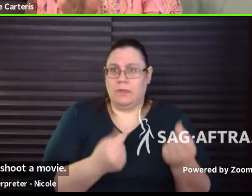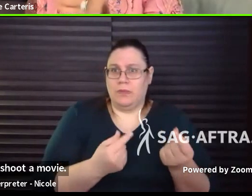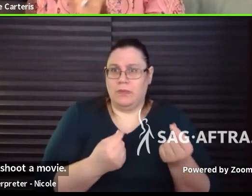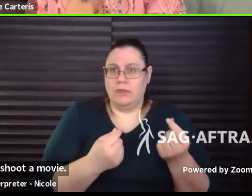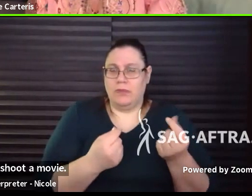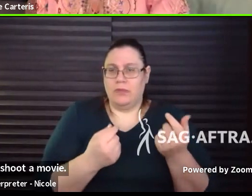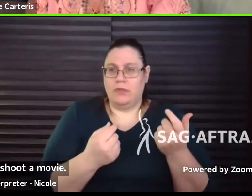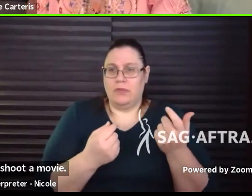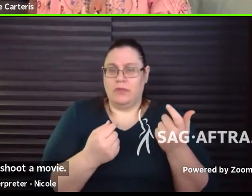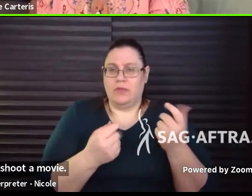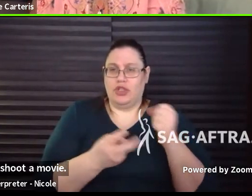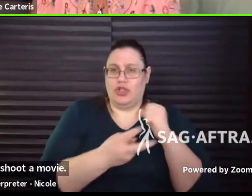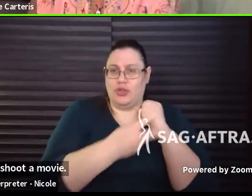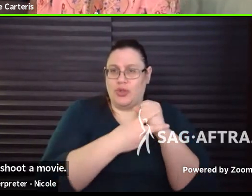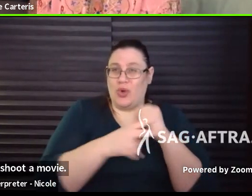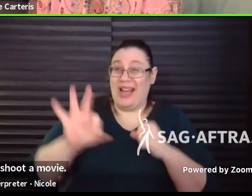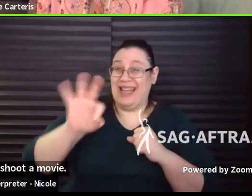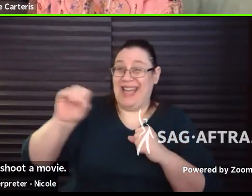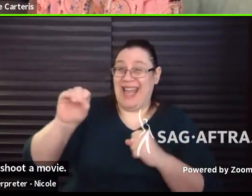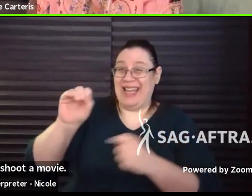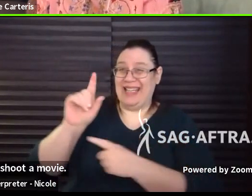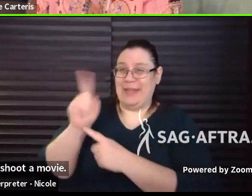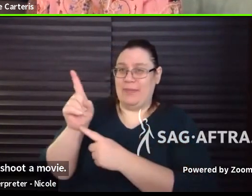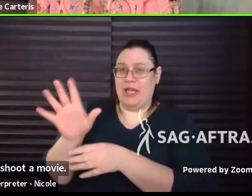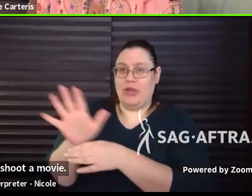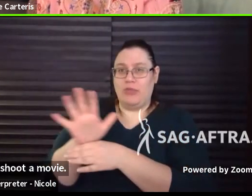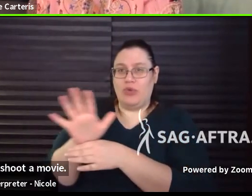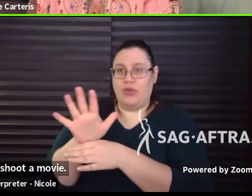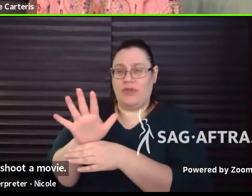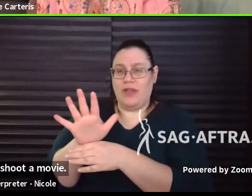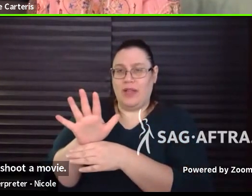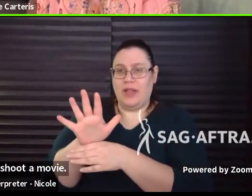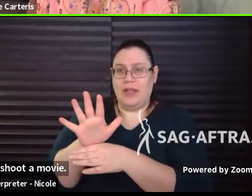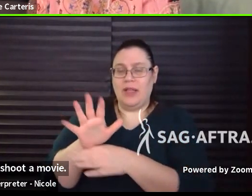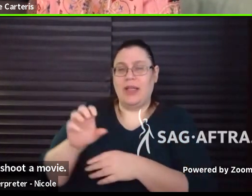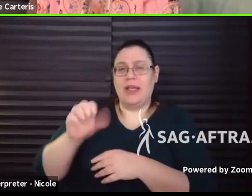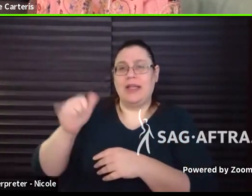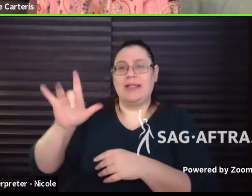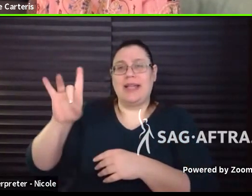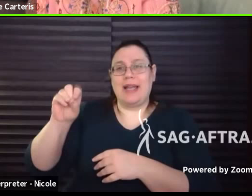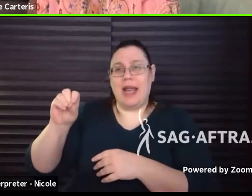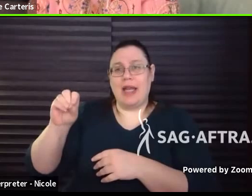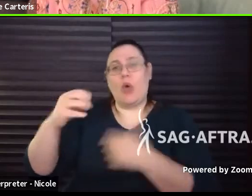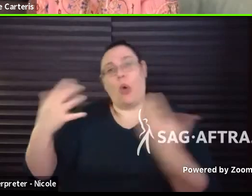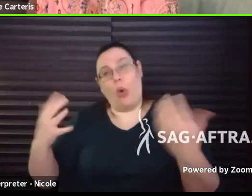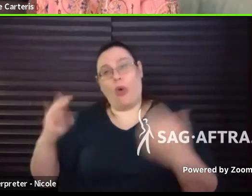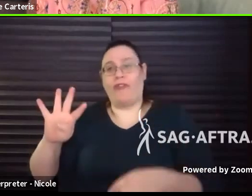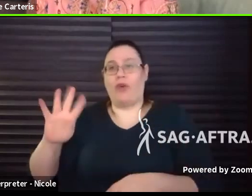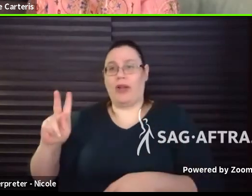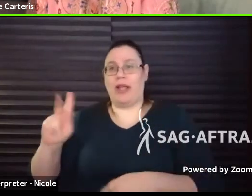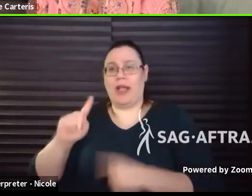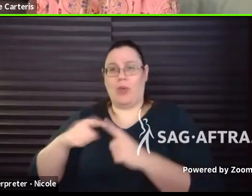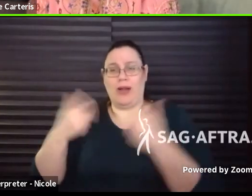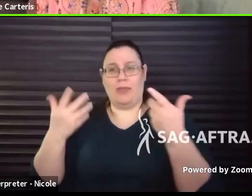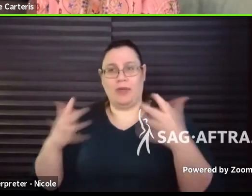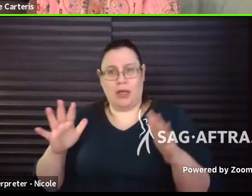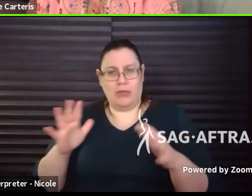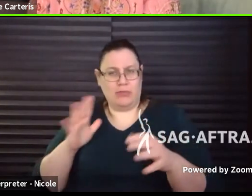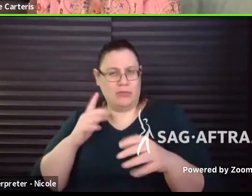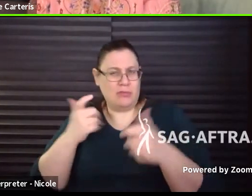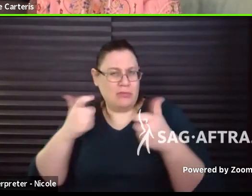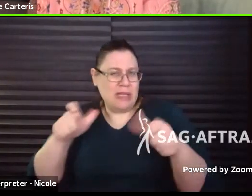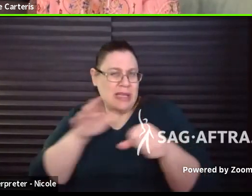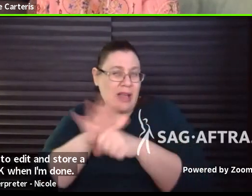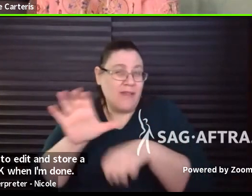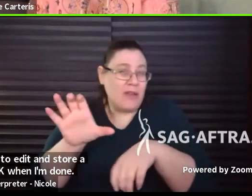and store a 90-minute movie in 1080 or 4K when I'm done. What is a sufficient computer and the cheapest way